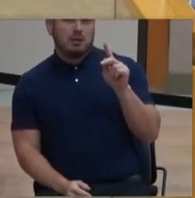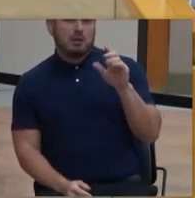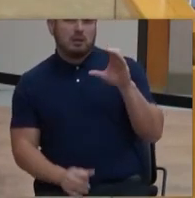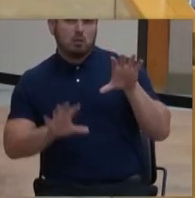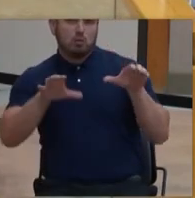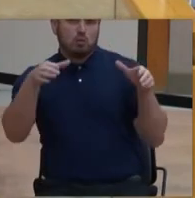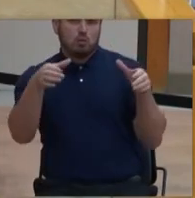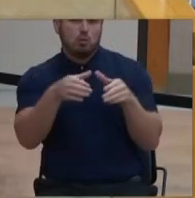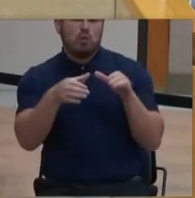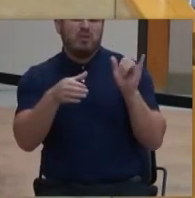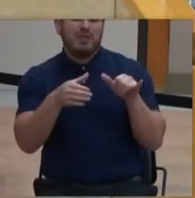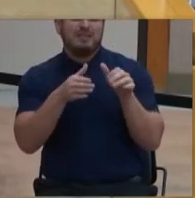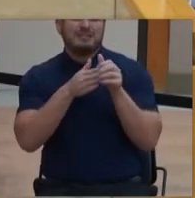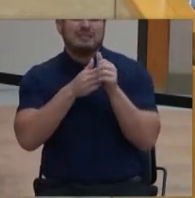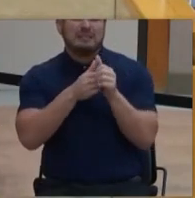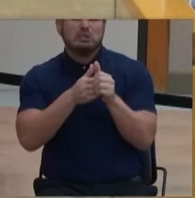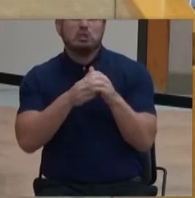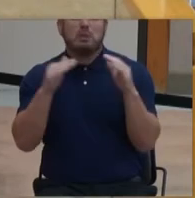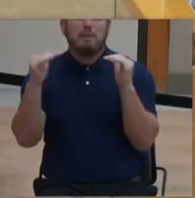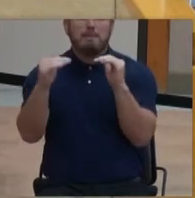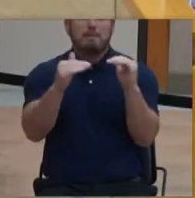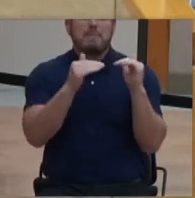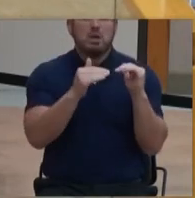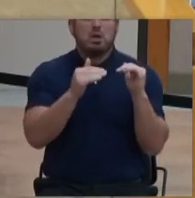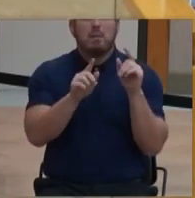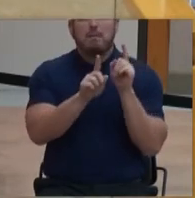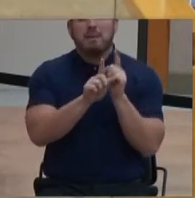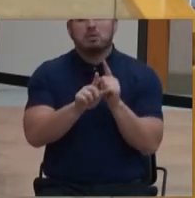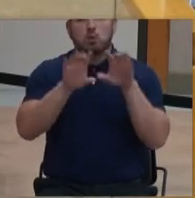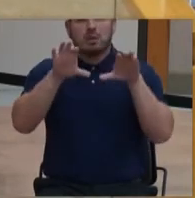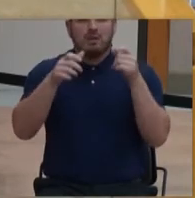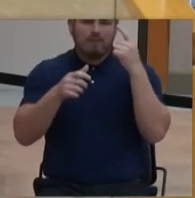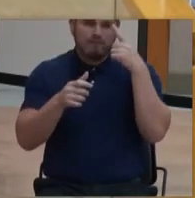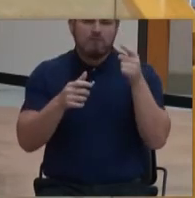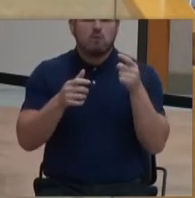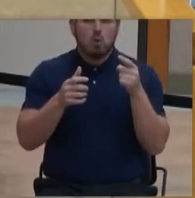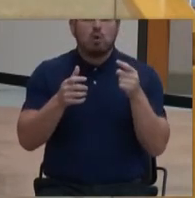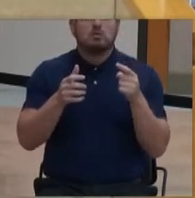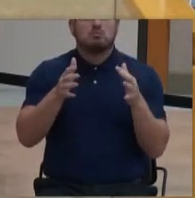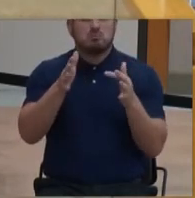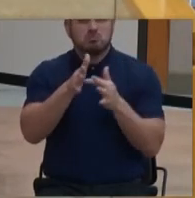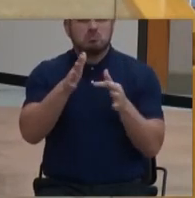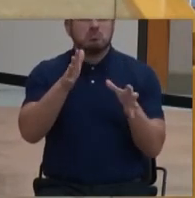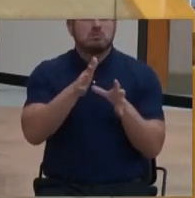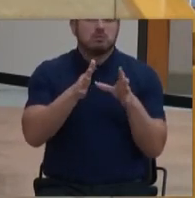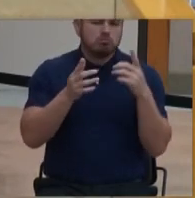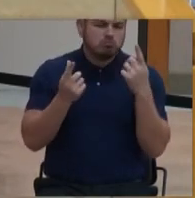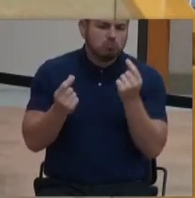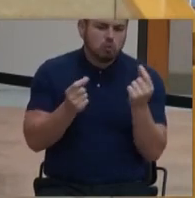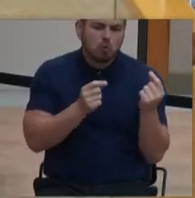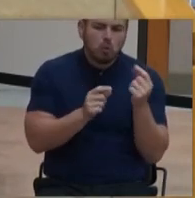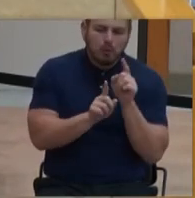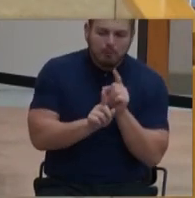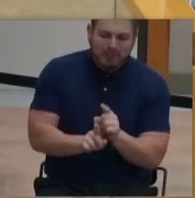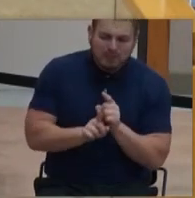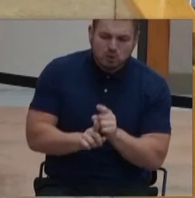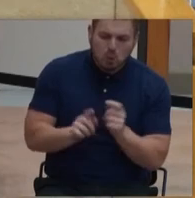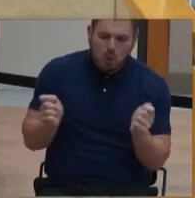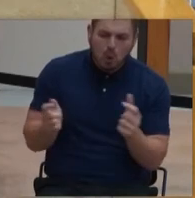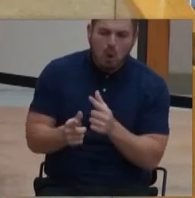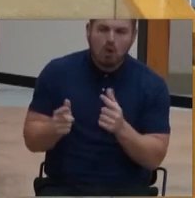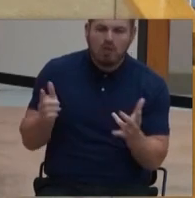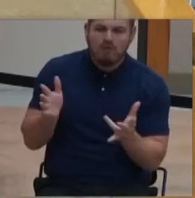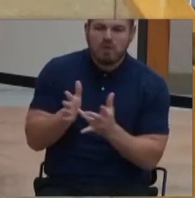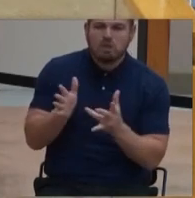which is a leadership or peer mentor class for upperclassmen to mentor all the freshmen that are coming into